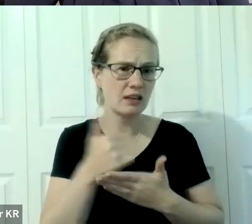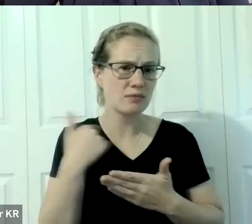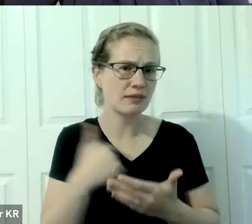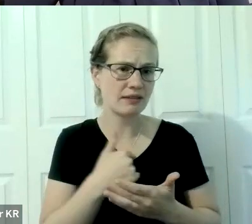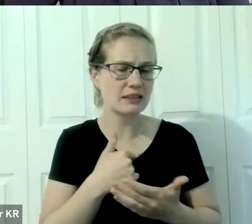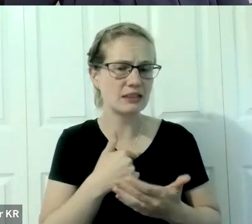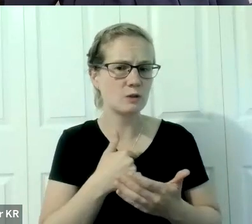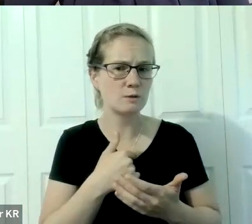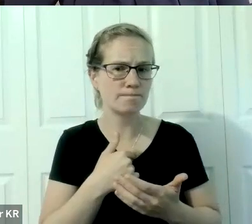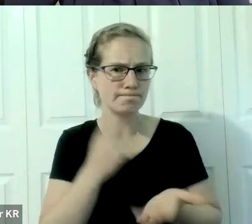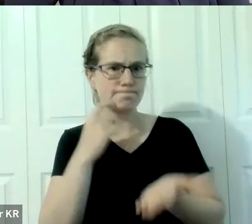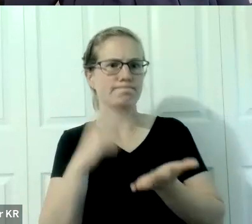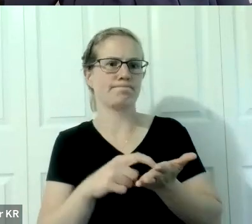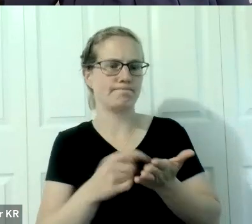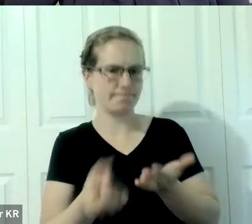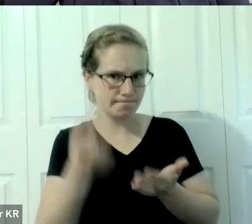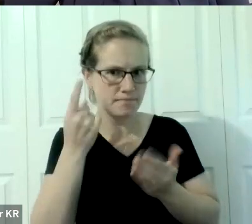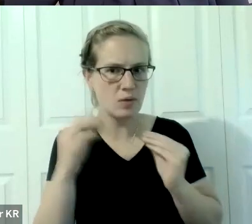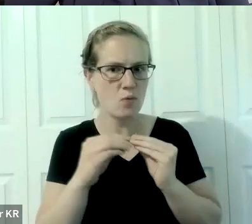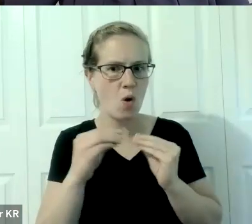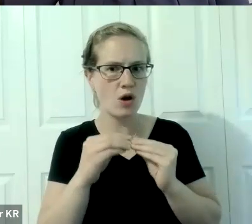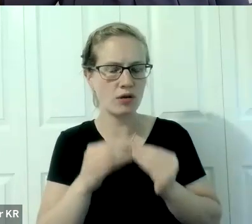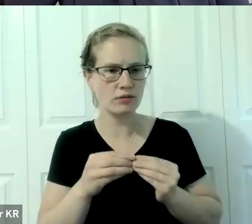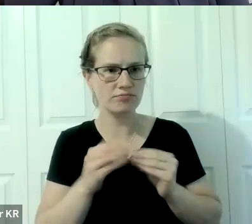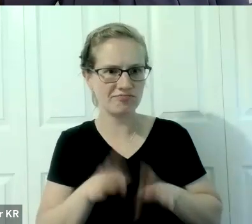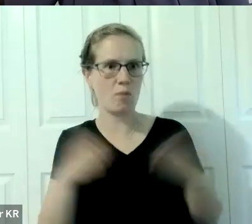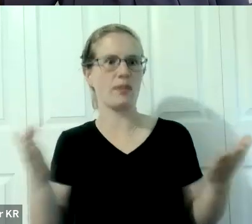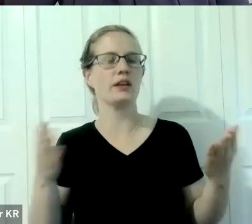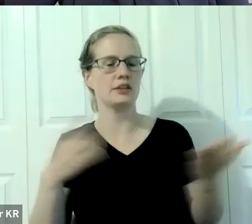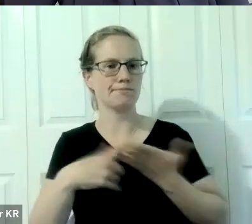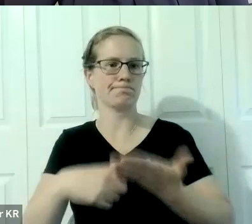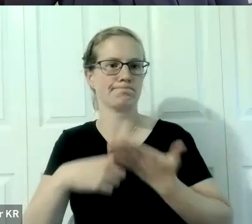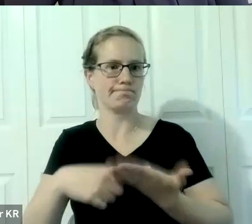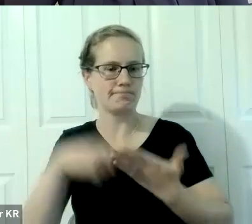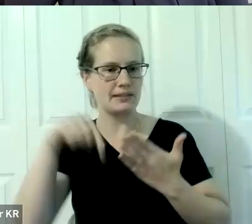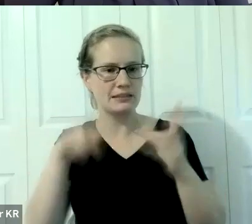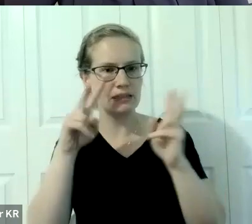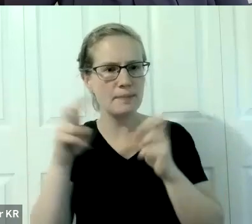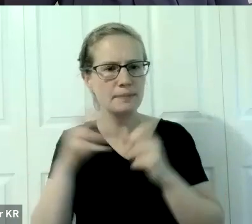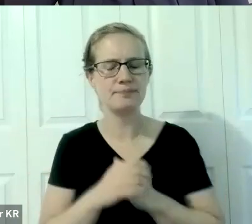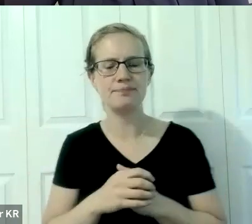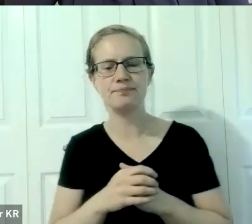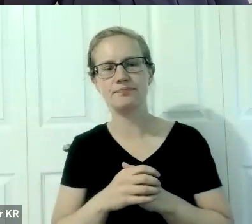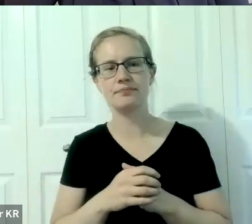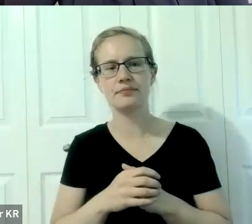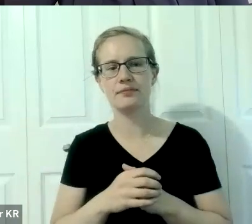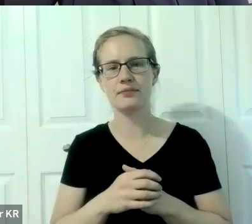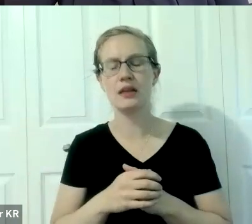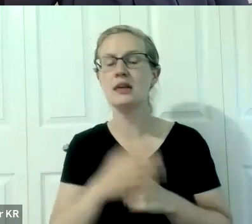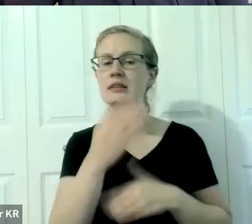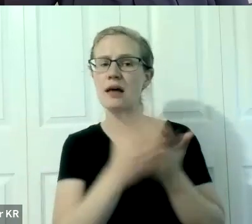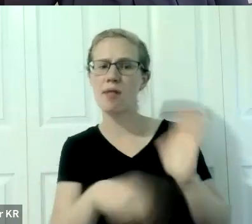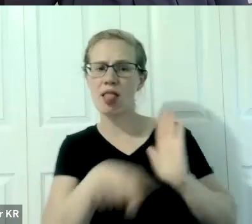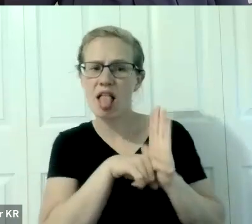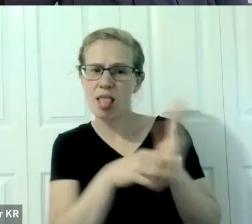some ways to be able to talk about this a little more openly. And I think erase some of the stigma. I